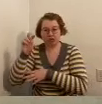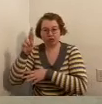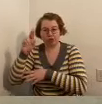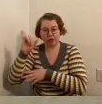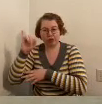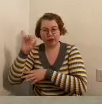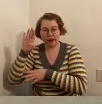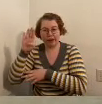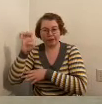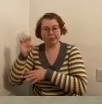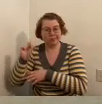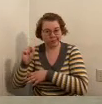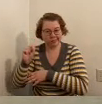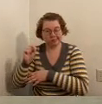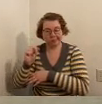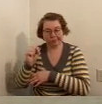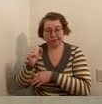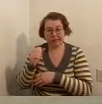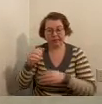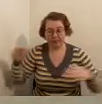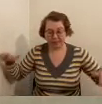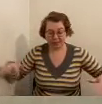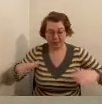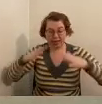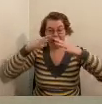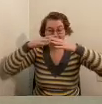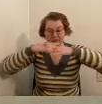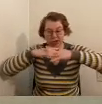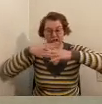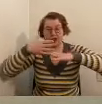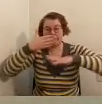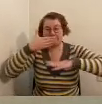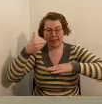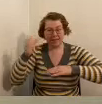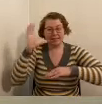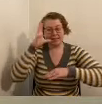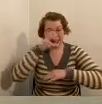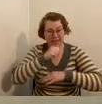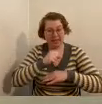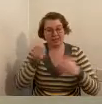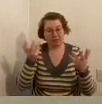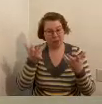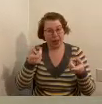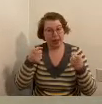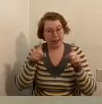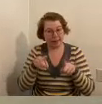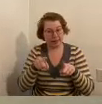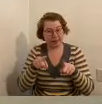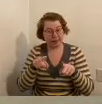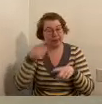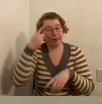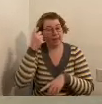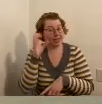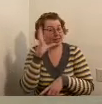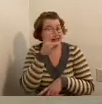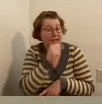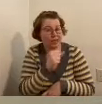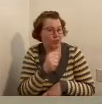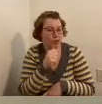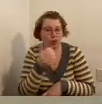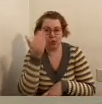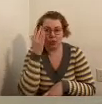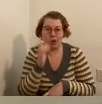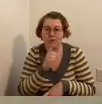our best guess at what happened. And so because it's a guess, we don't know it for sure. It's